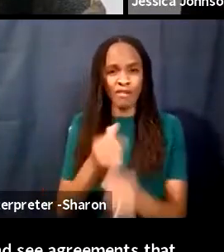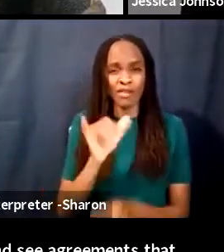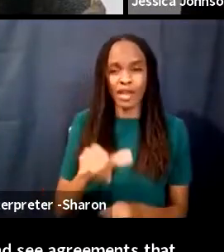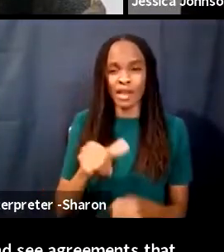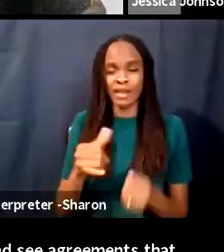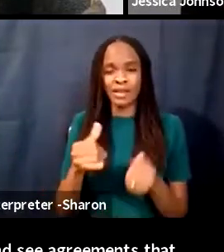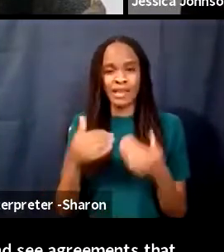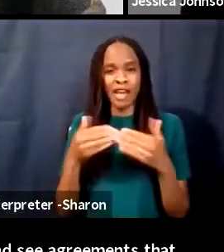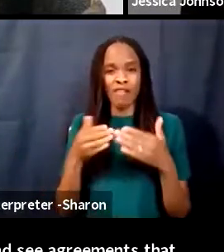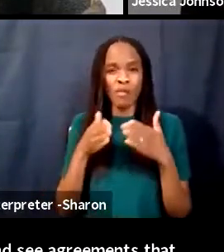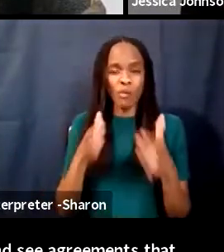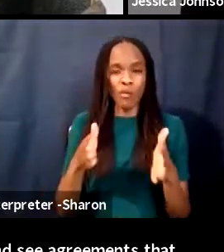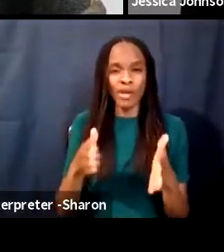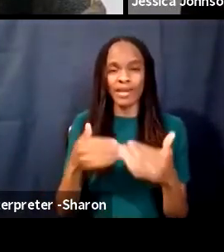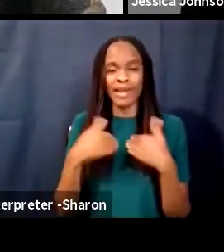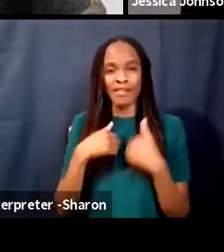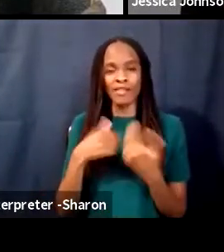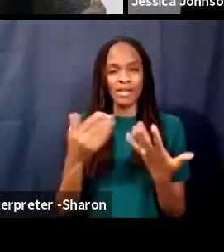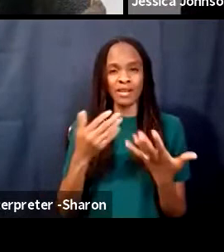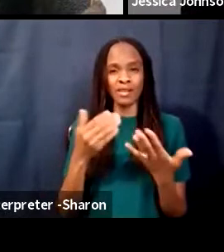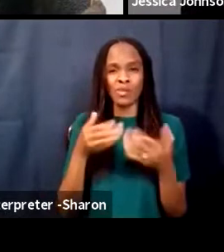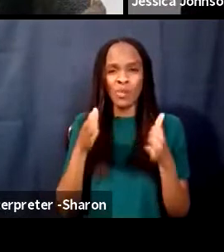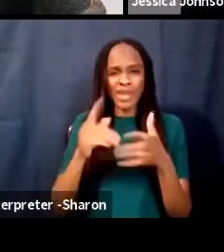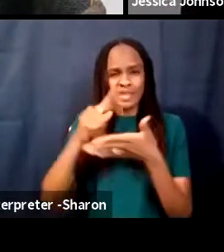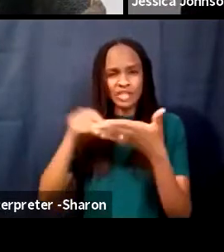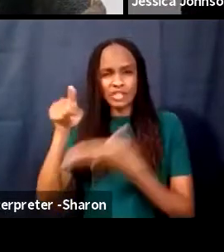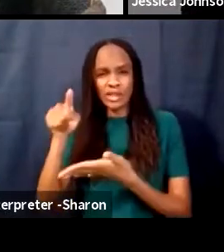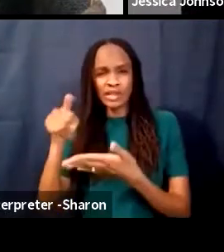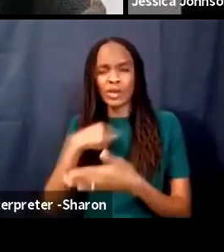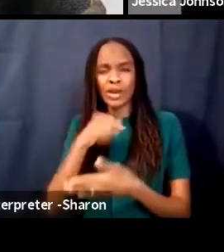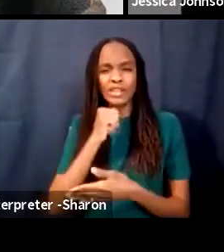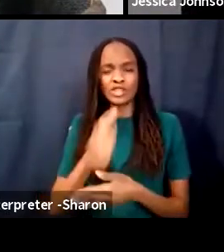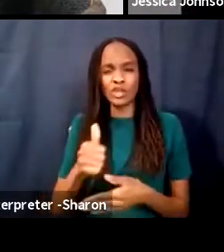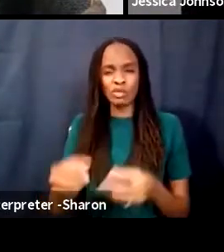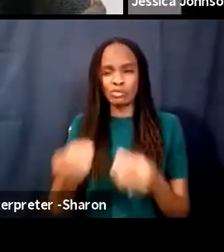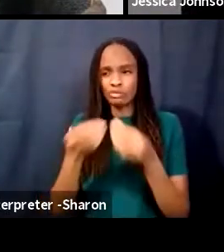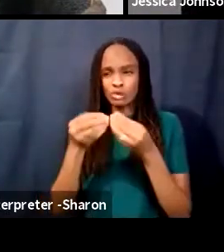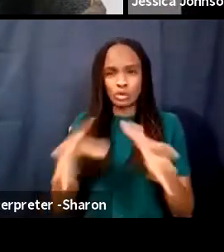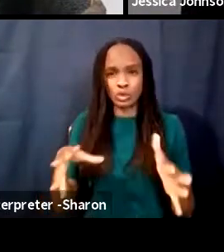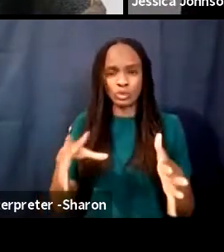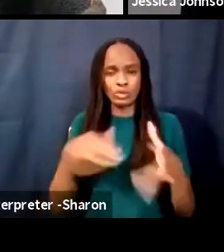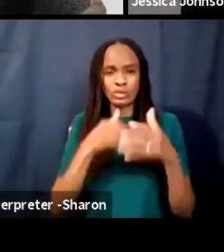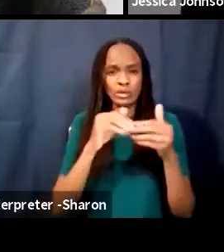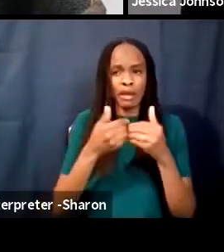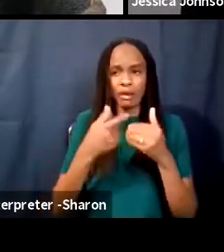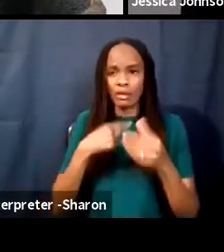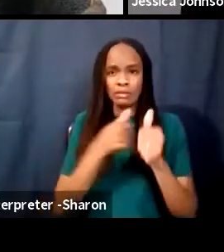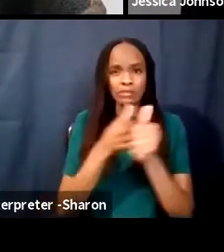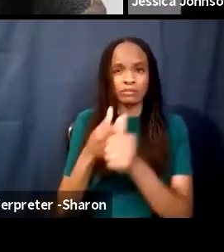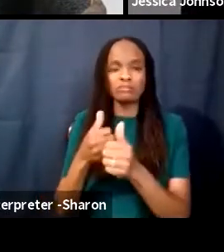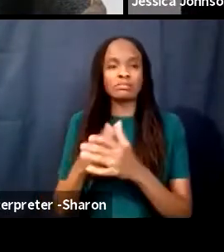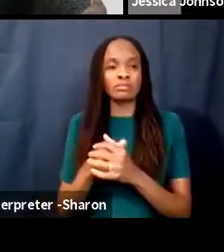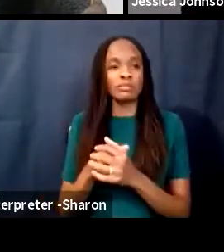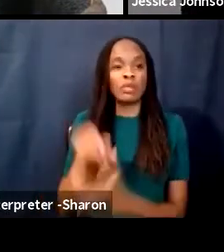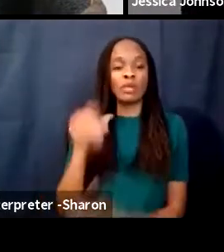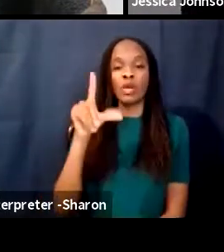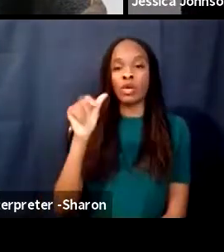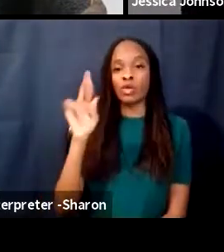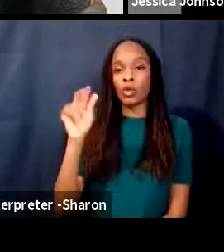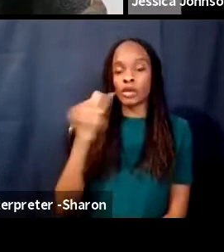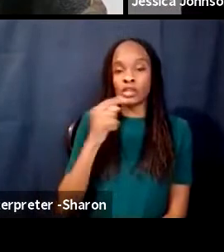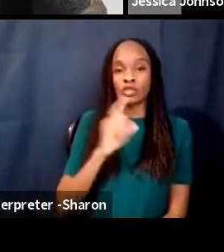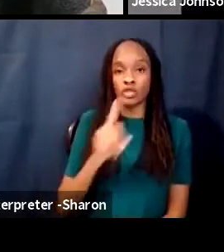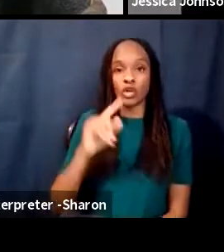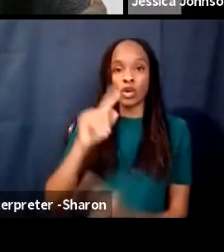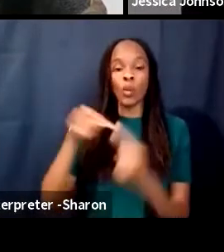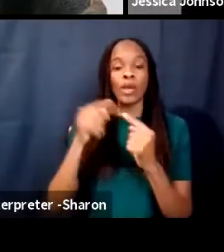have a repository to cross-check so I don't lose track? Sure. So whenever you go through